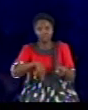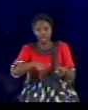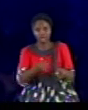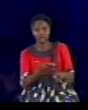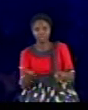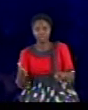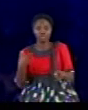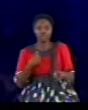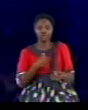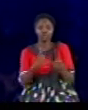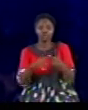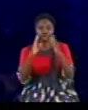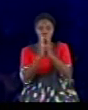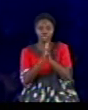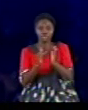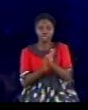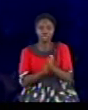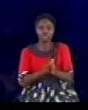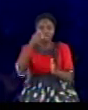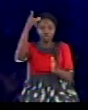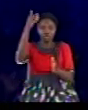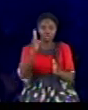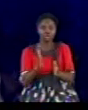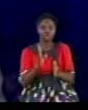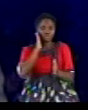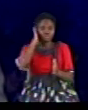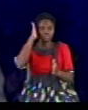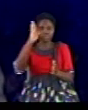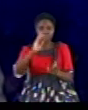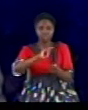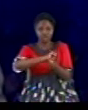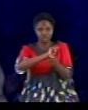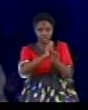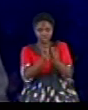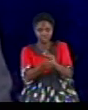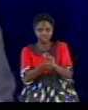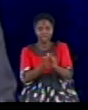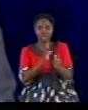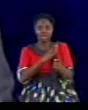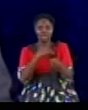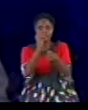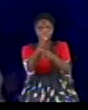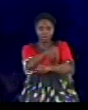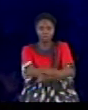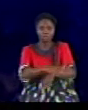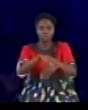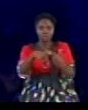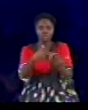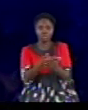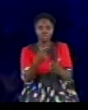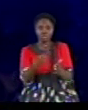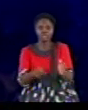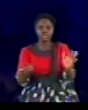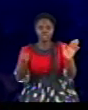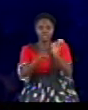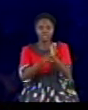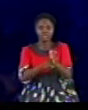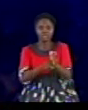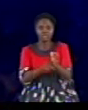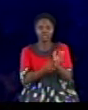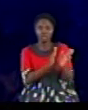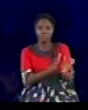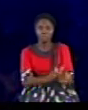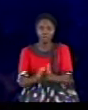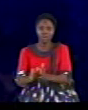overthrow, God will overturn all the negative agenda of the devil